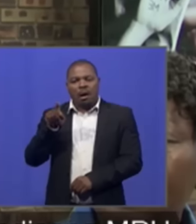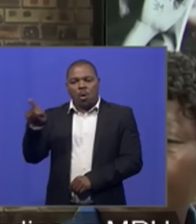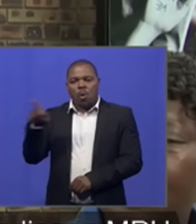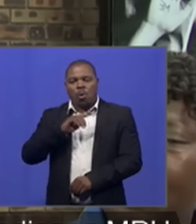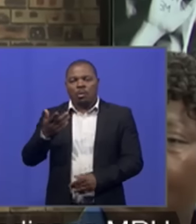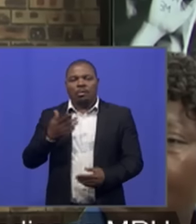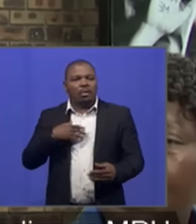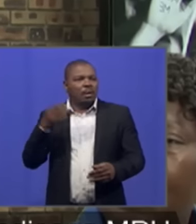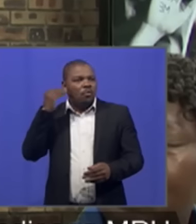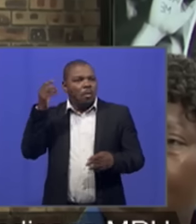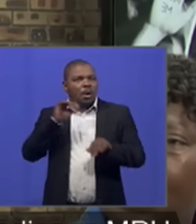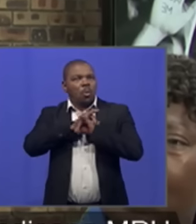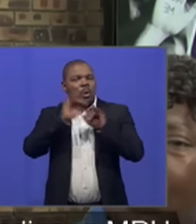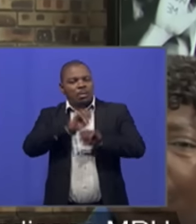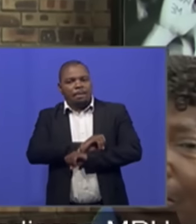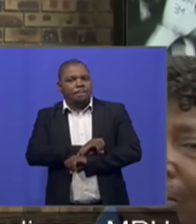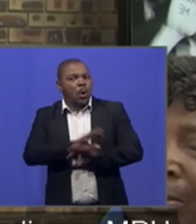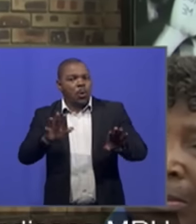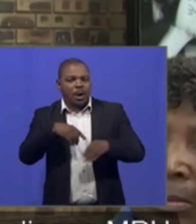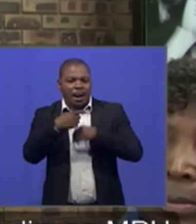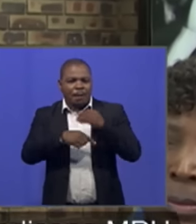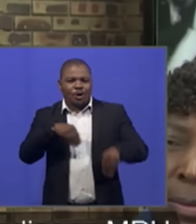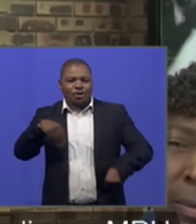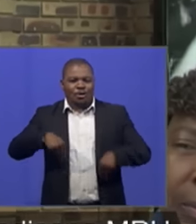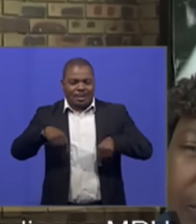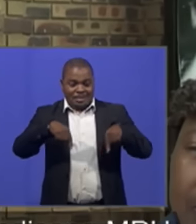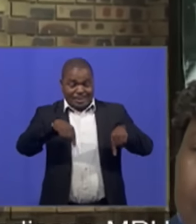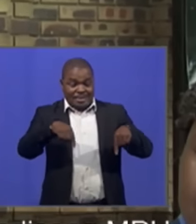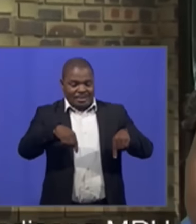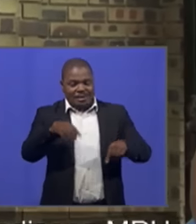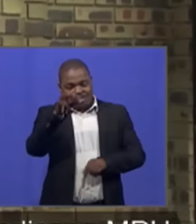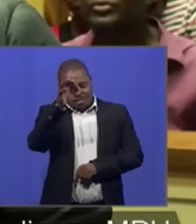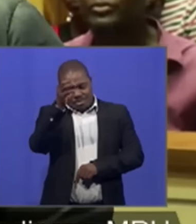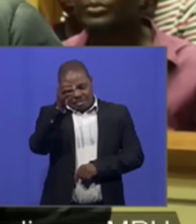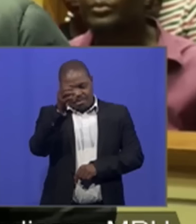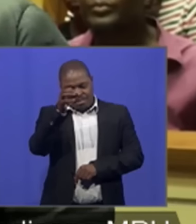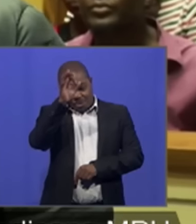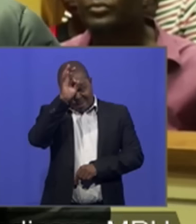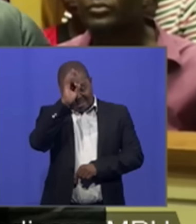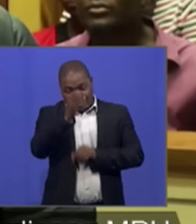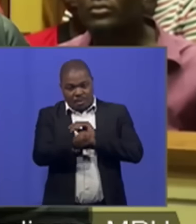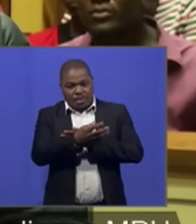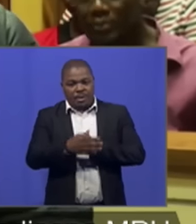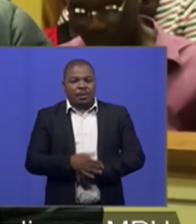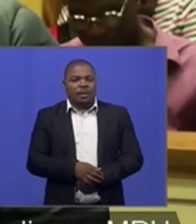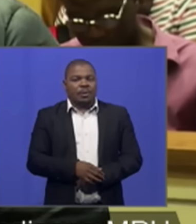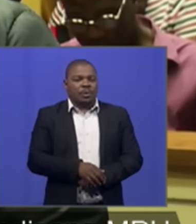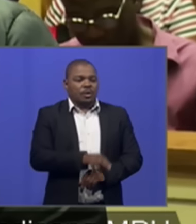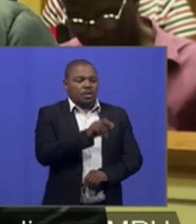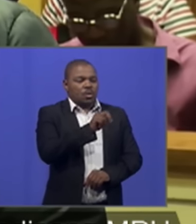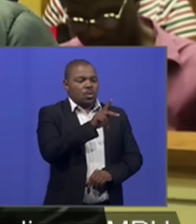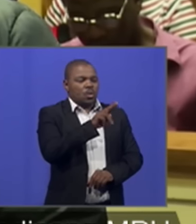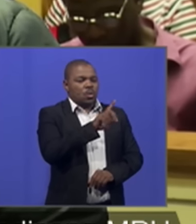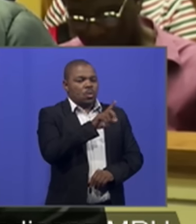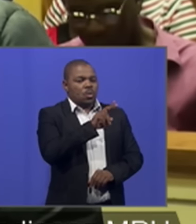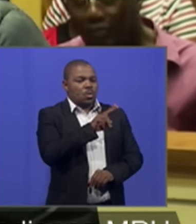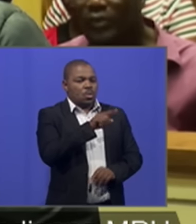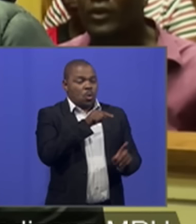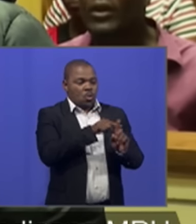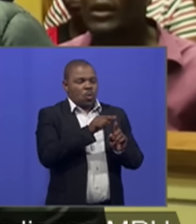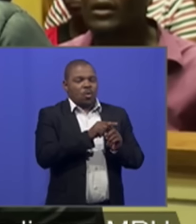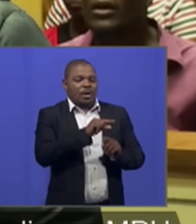bomb about the corruption that is happening in the SAPS of Mpumalanga. Rasinkune yo ile go mmona molato wa polao ke o